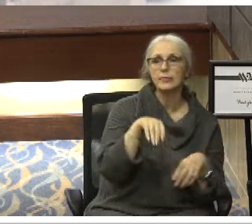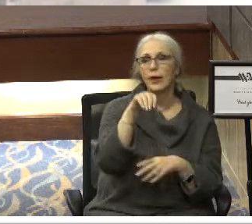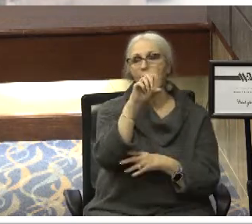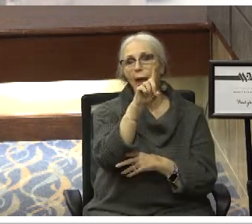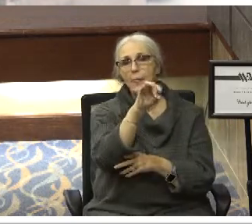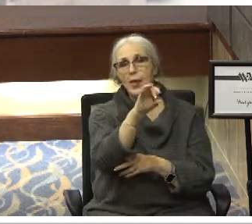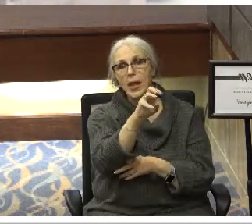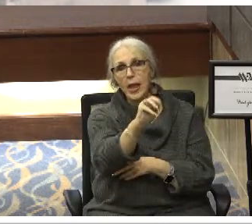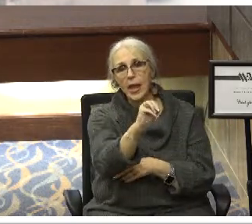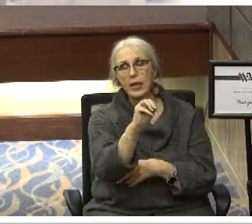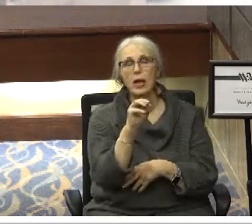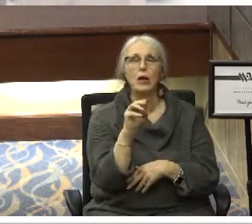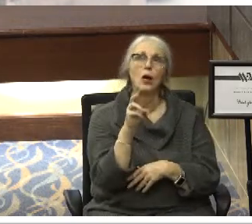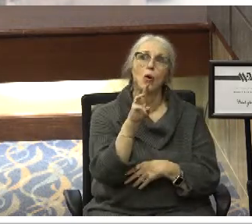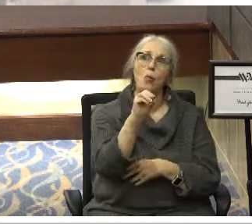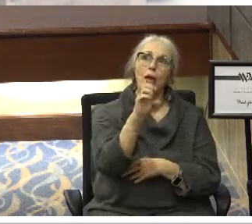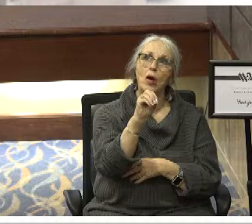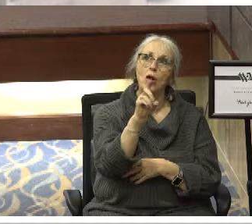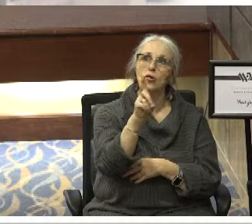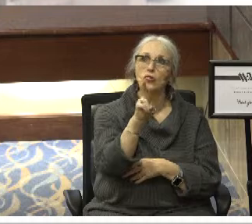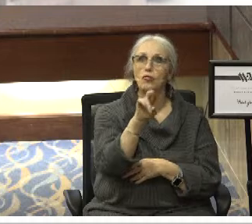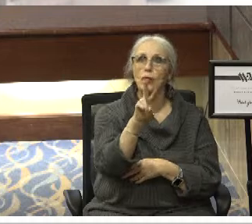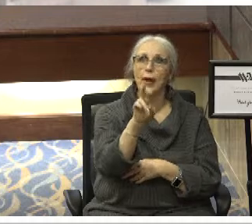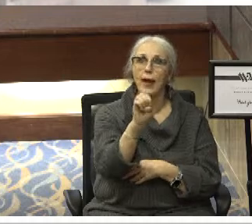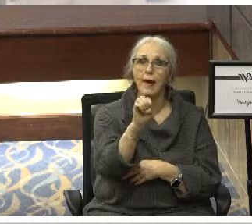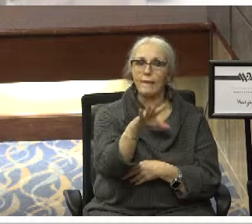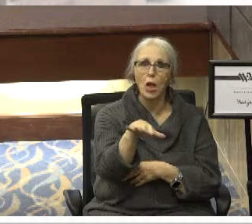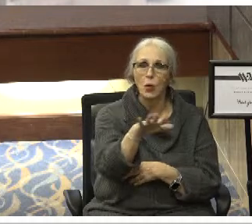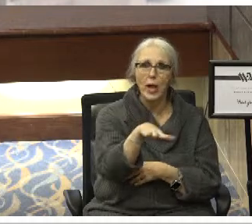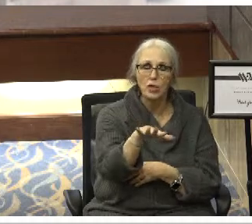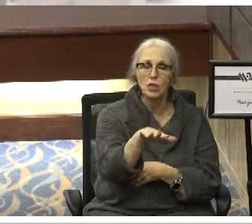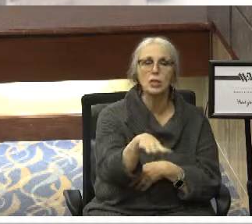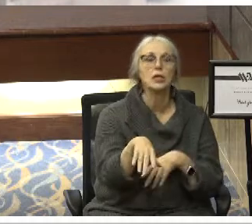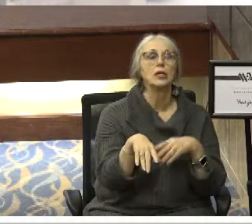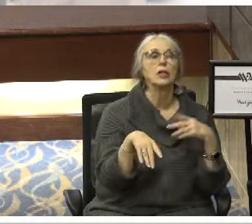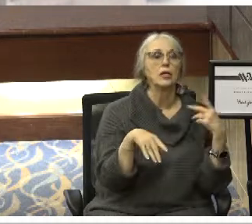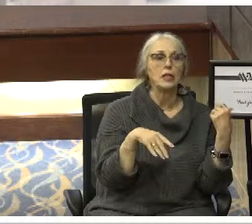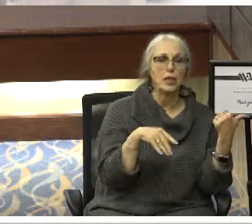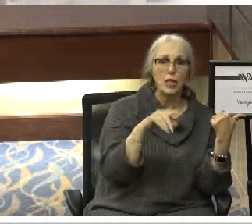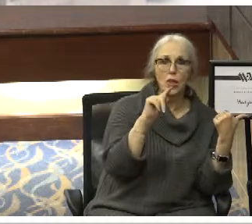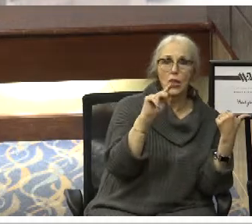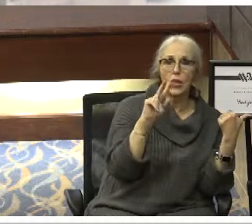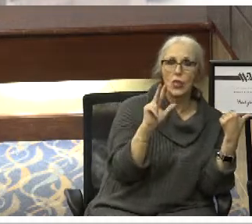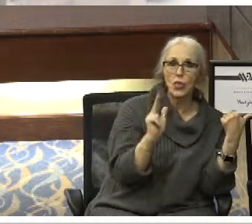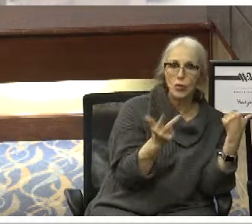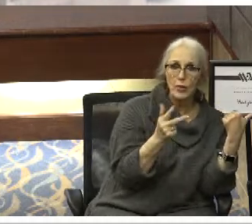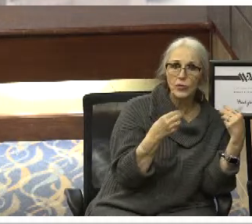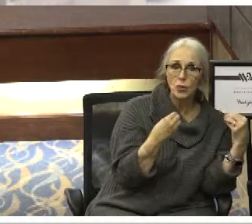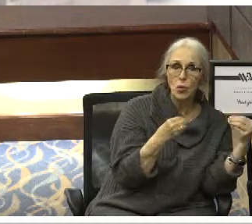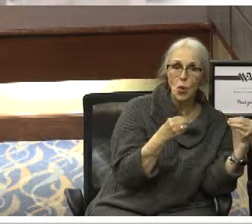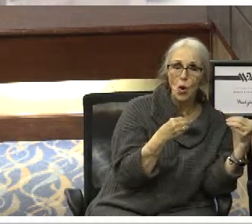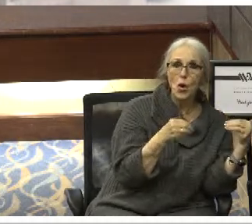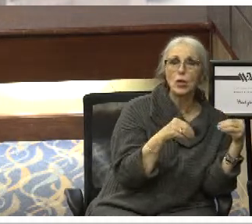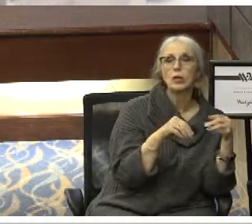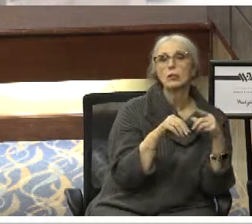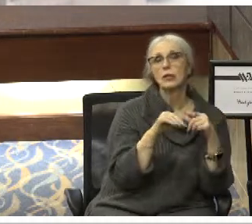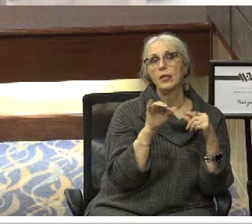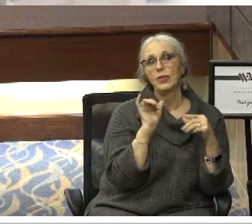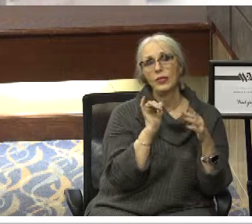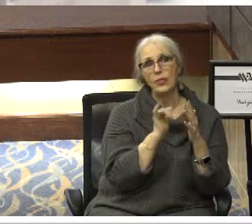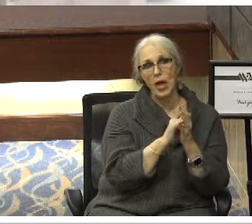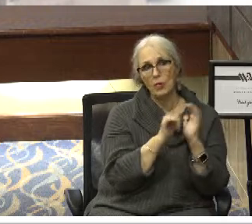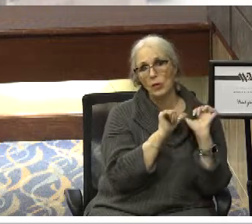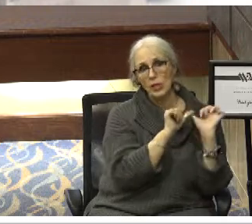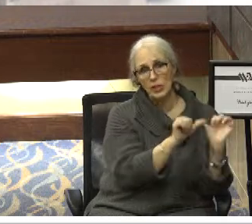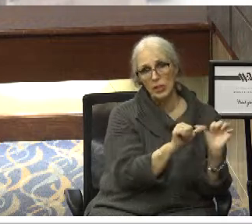are currently on the Waco Drive location, where they have the thrift store. The thrift store operation will